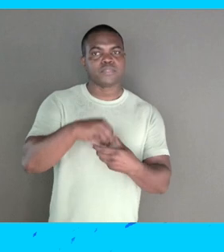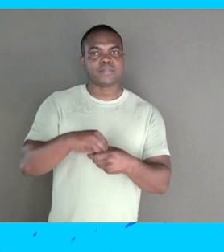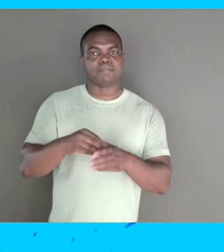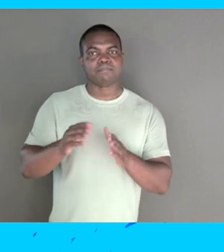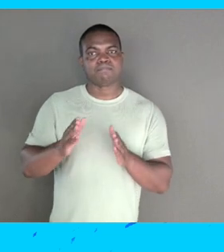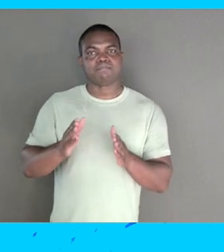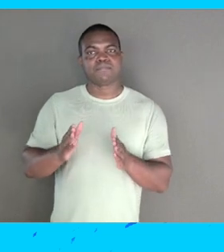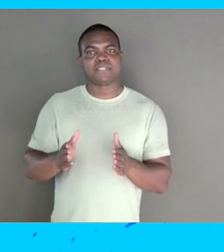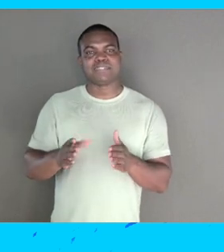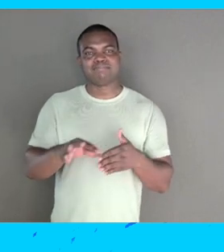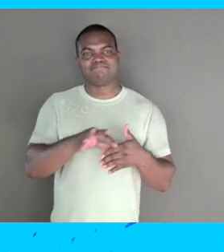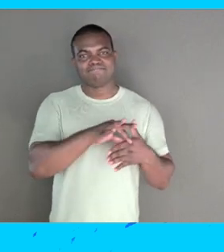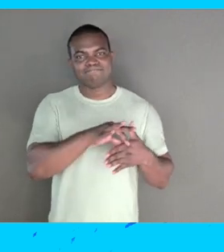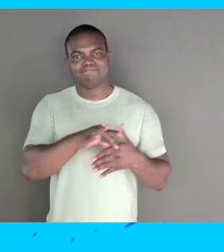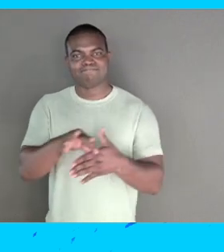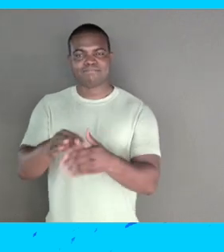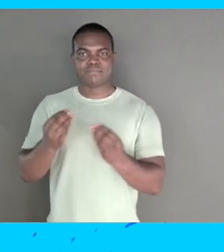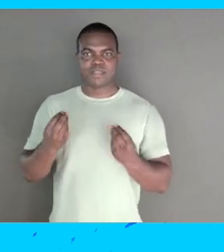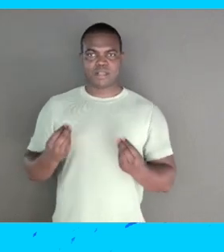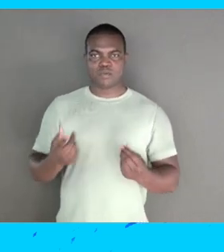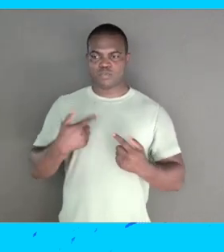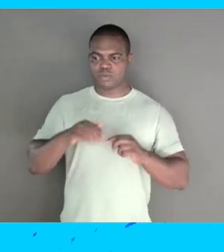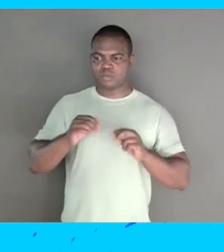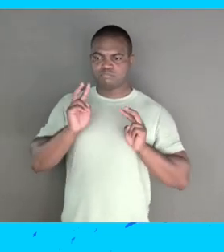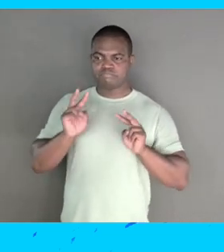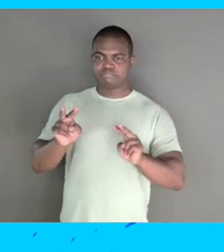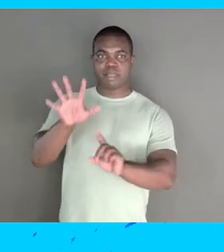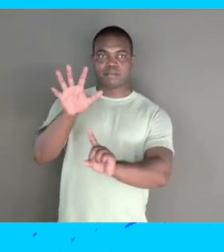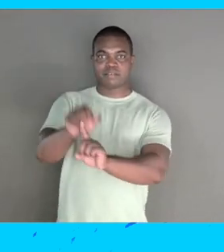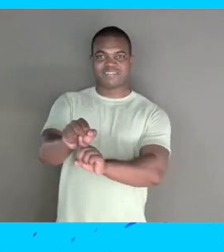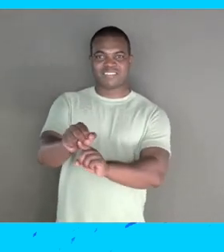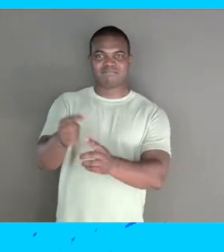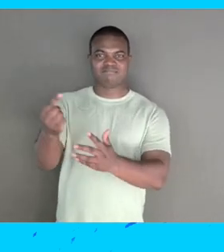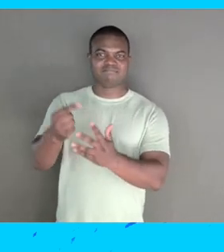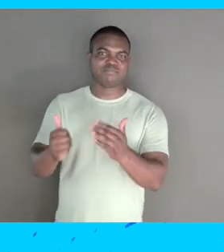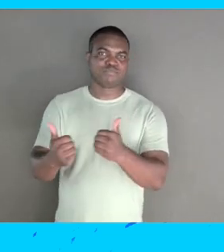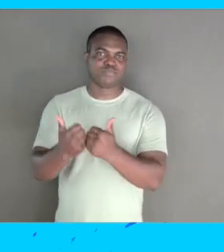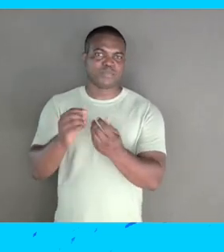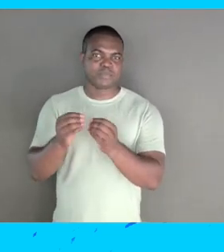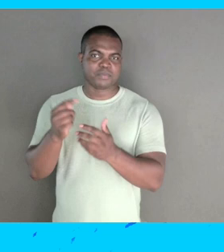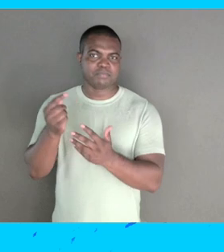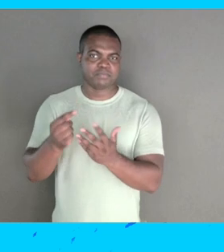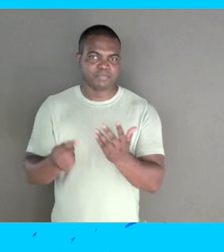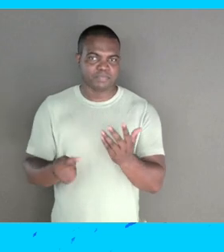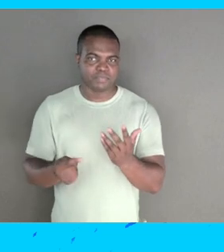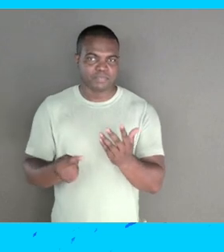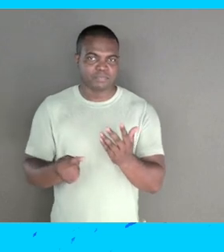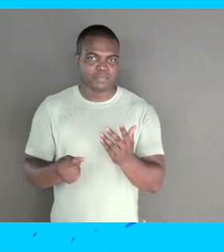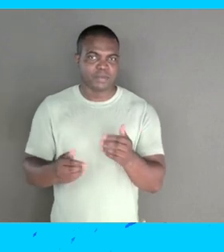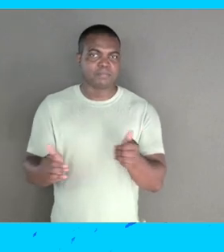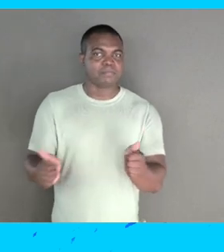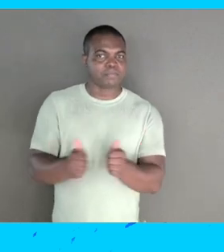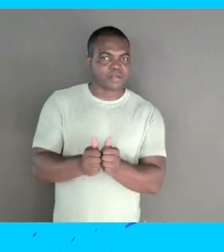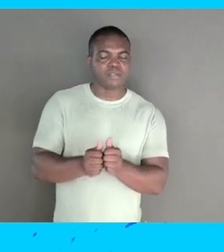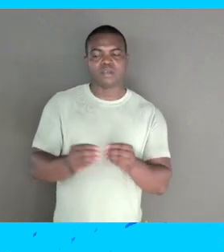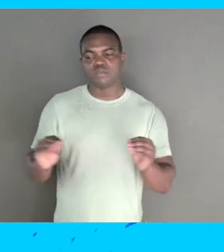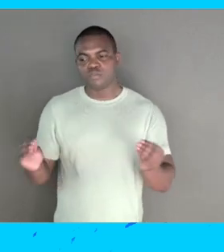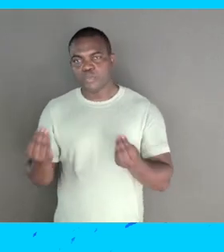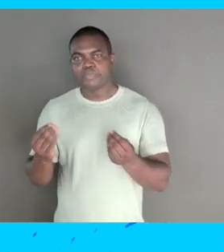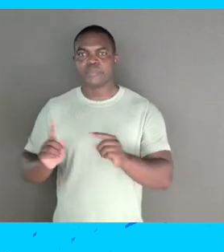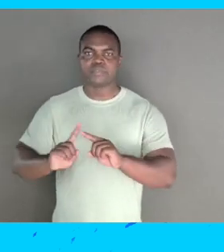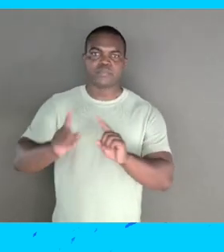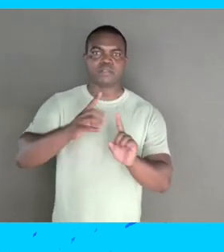our issues. Also involving or partner with youth of different LGBTQI identities to